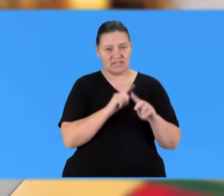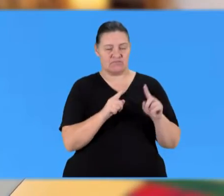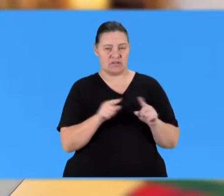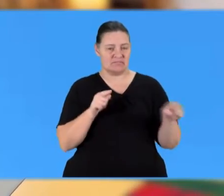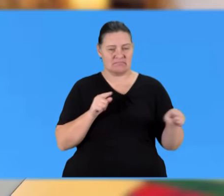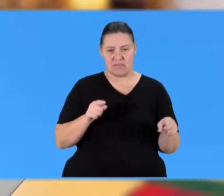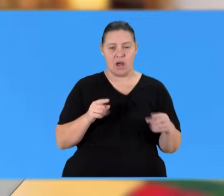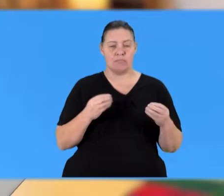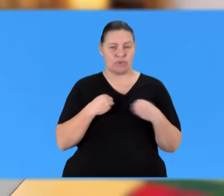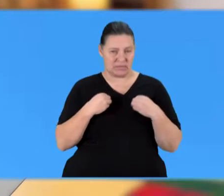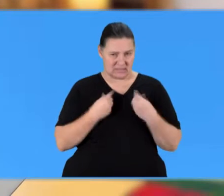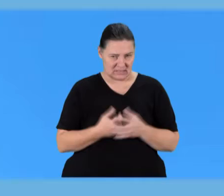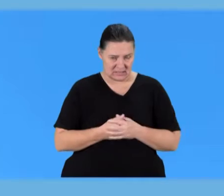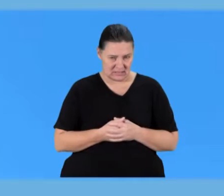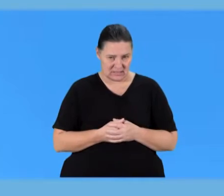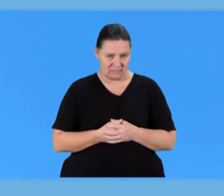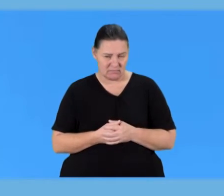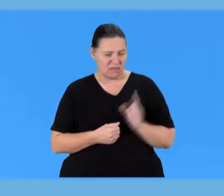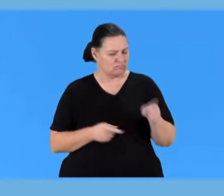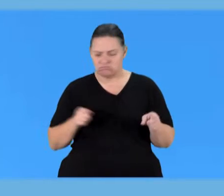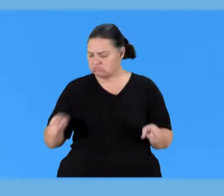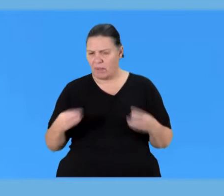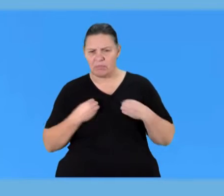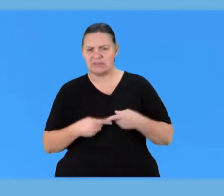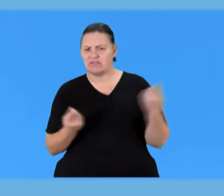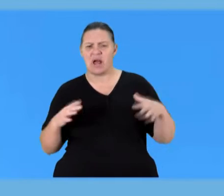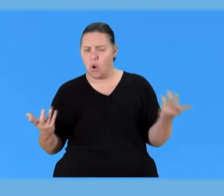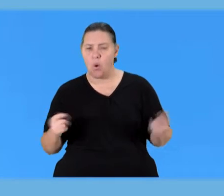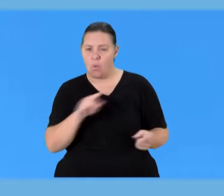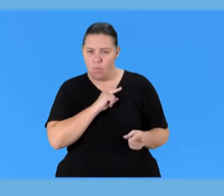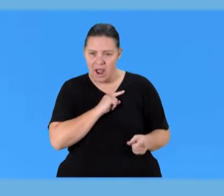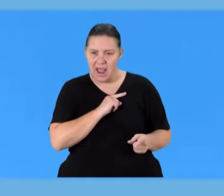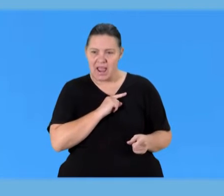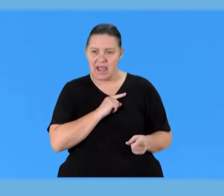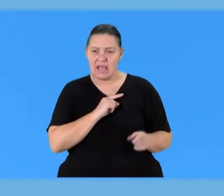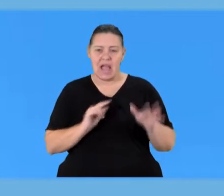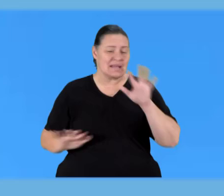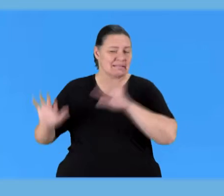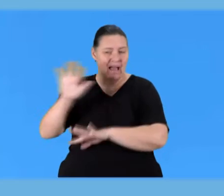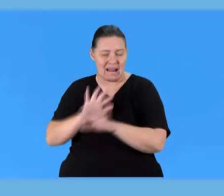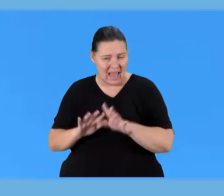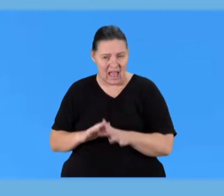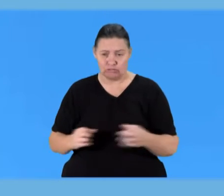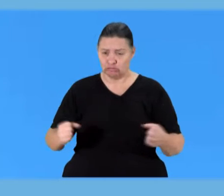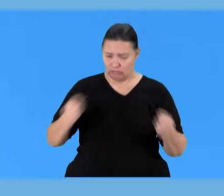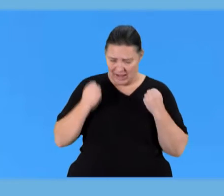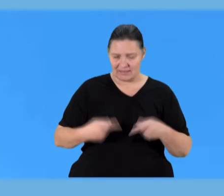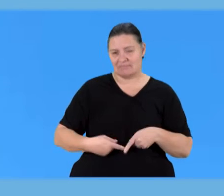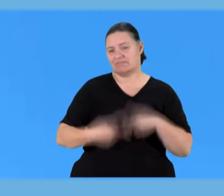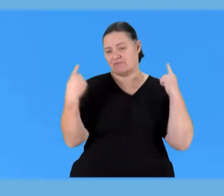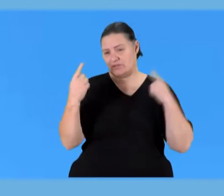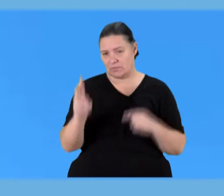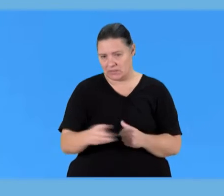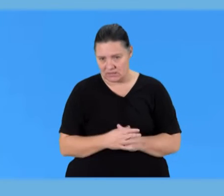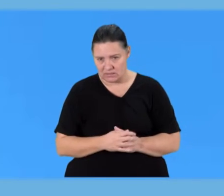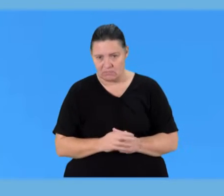right? So, how do we know that they have different properties? Both the color and the strength of the reactants are going to